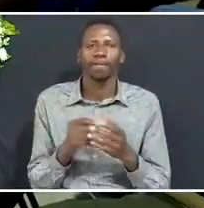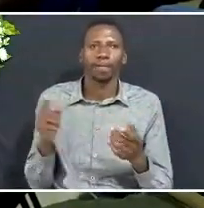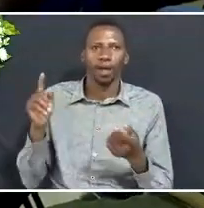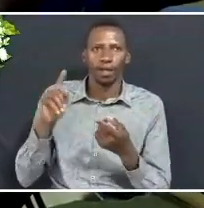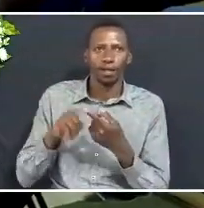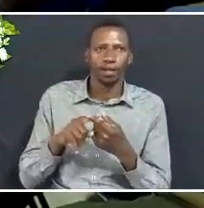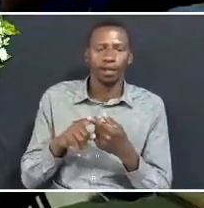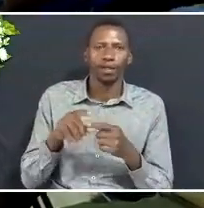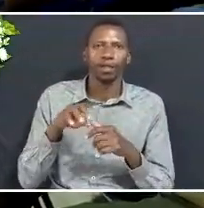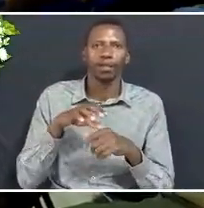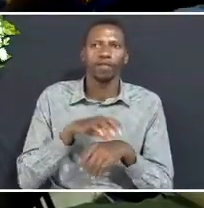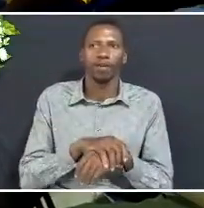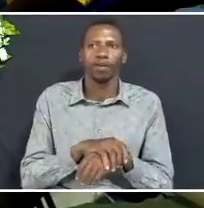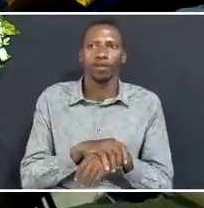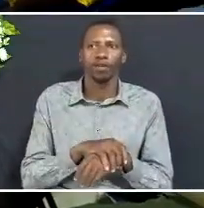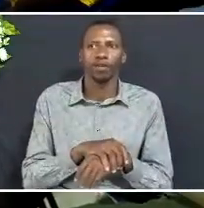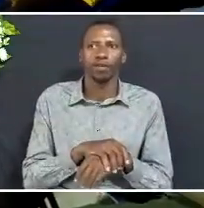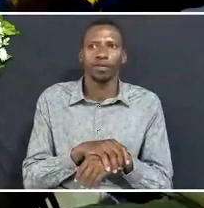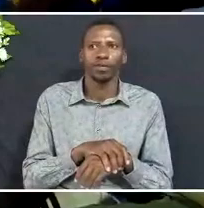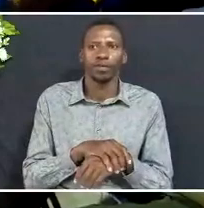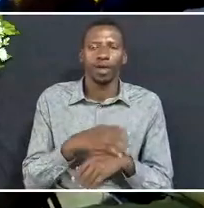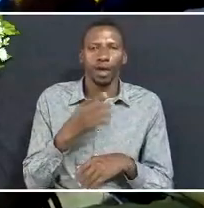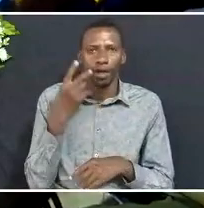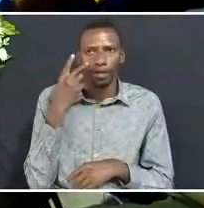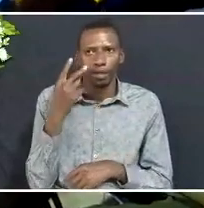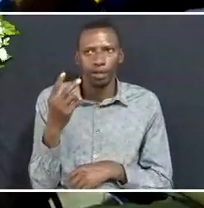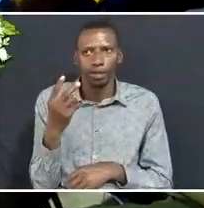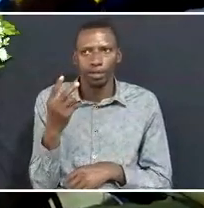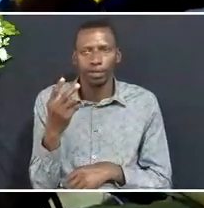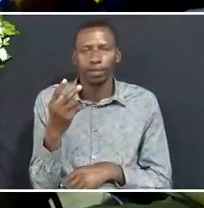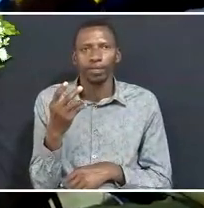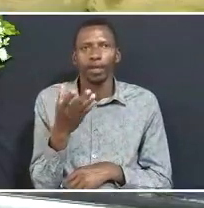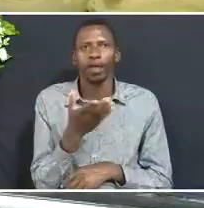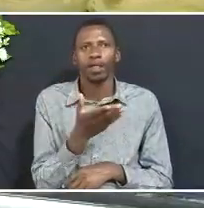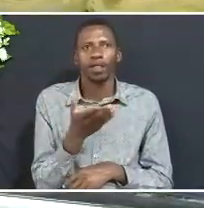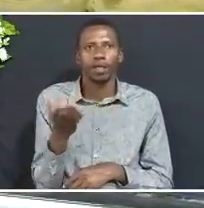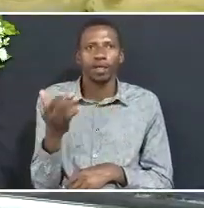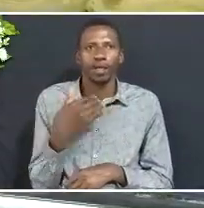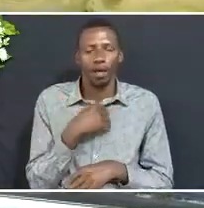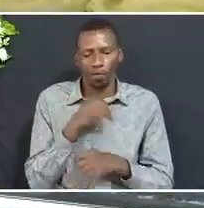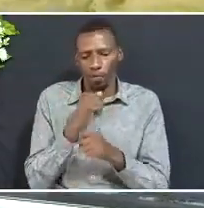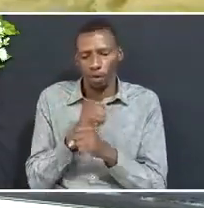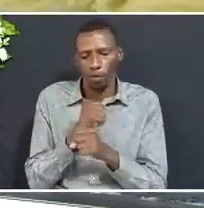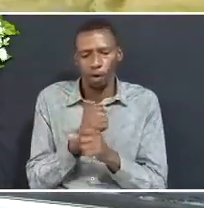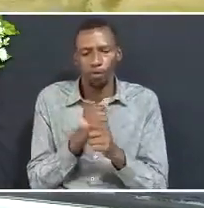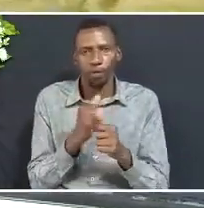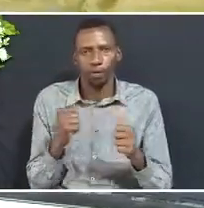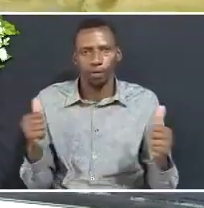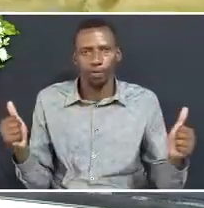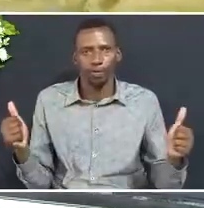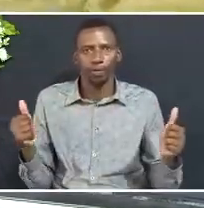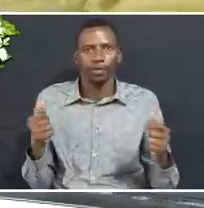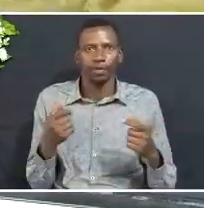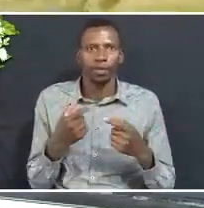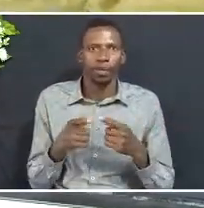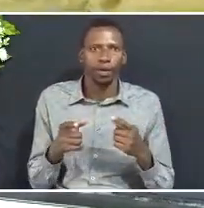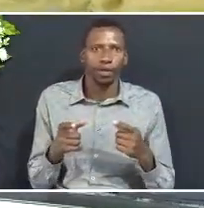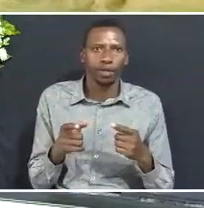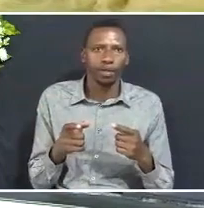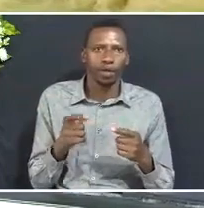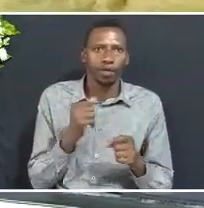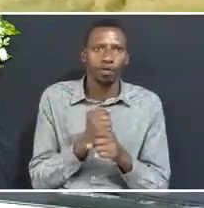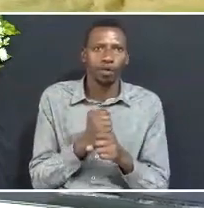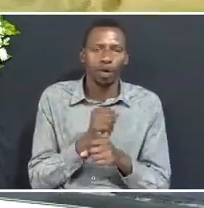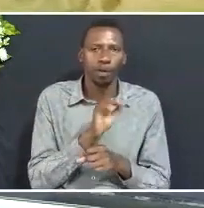until they found and realized that they had done a good work, but the work they were